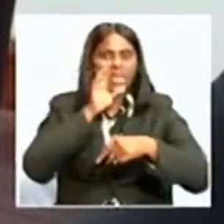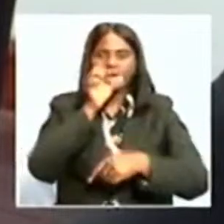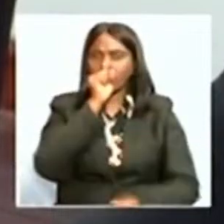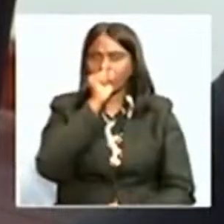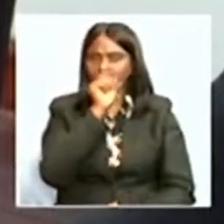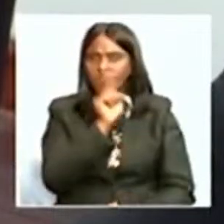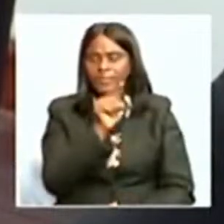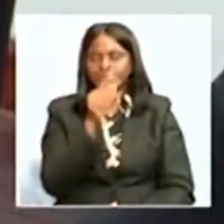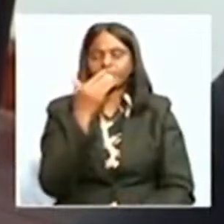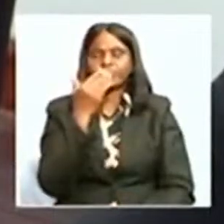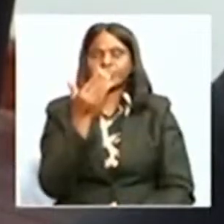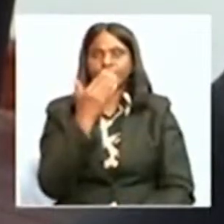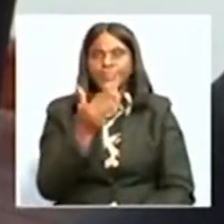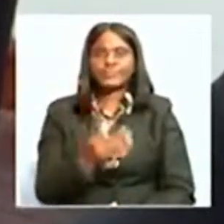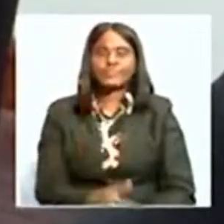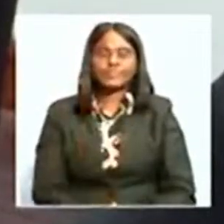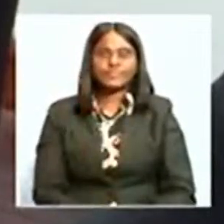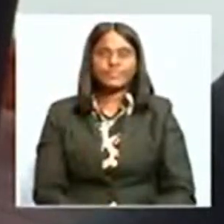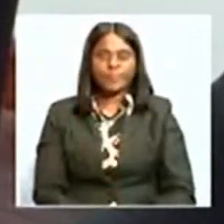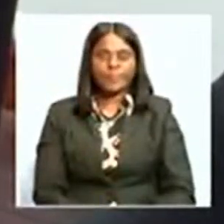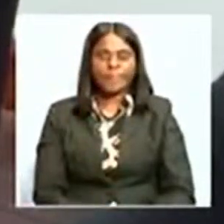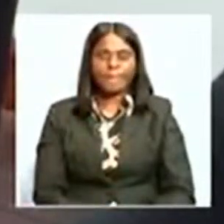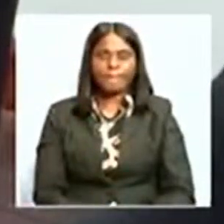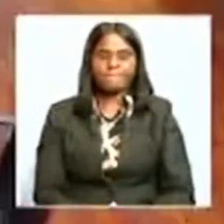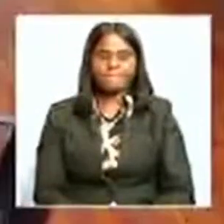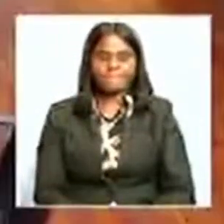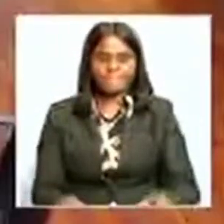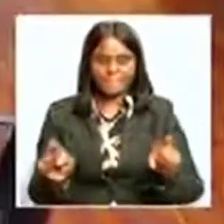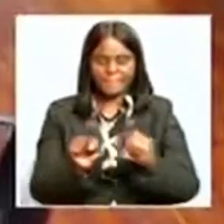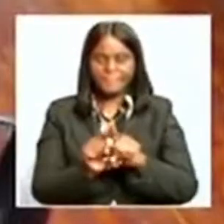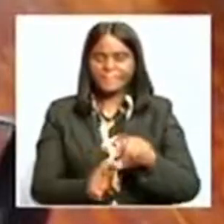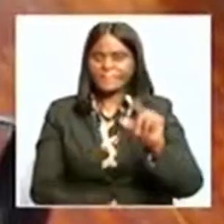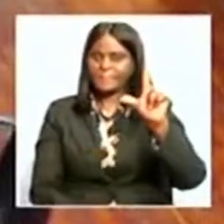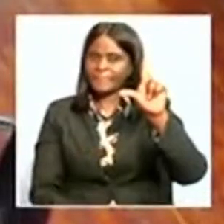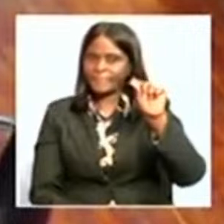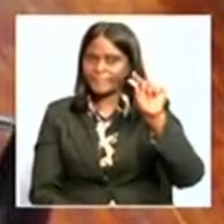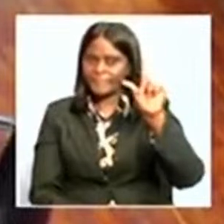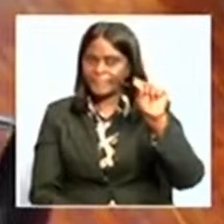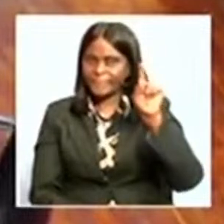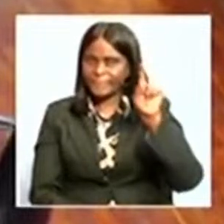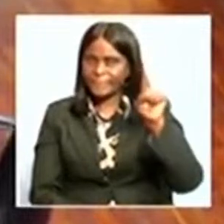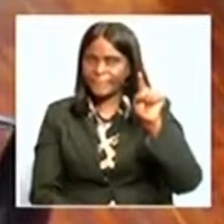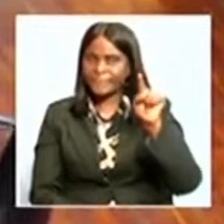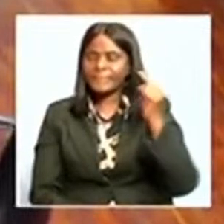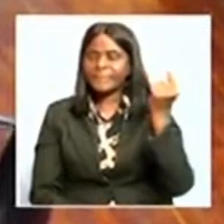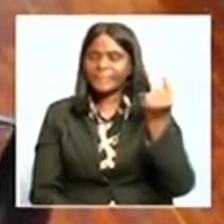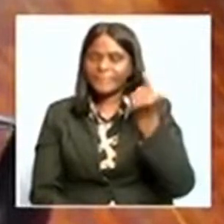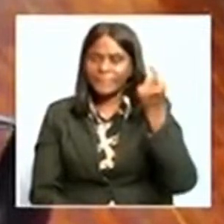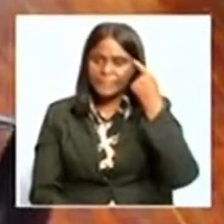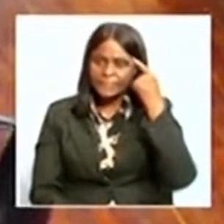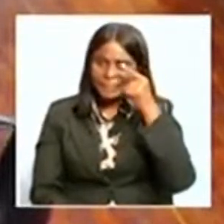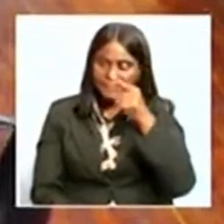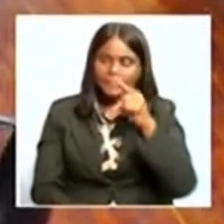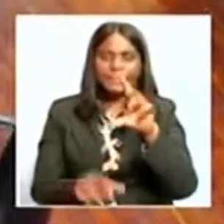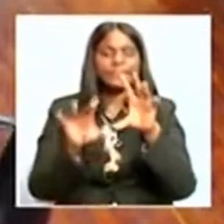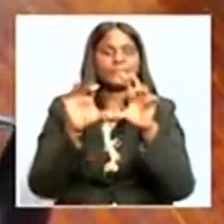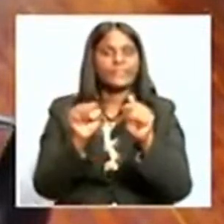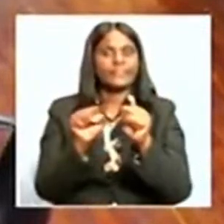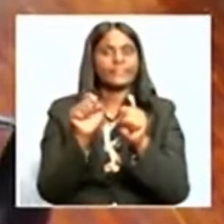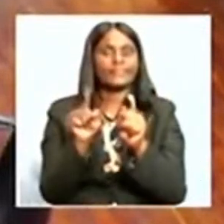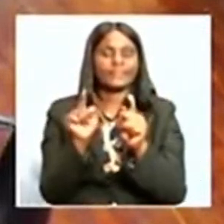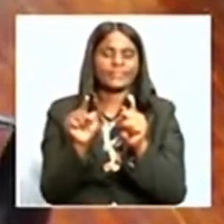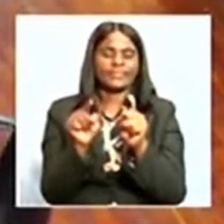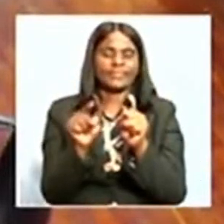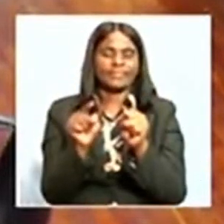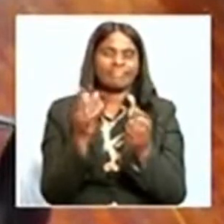beverages. Thank you. Thank you. On the same clause 20, just for you to confirm,